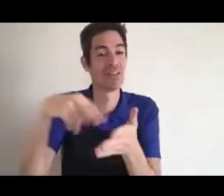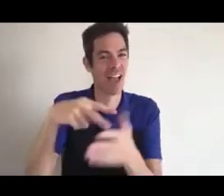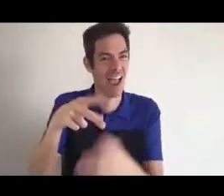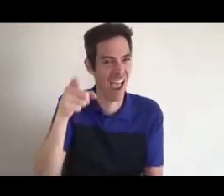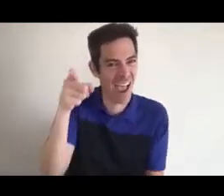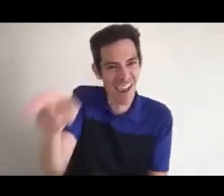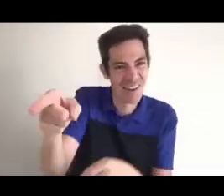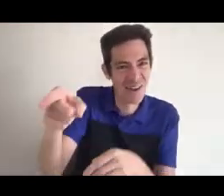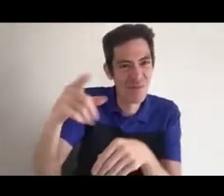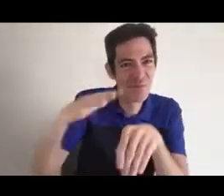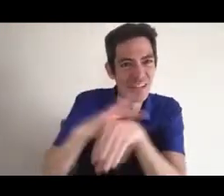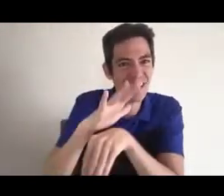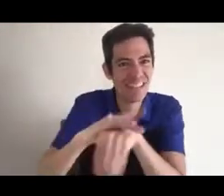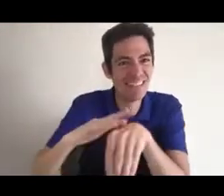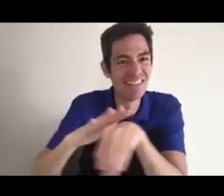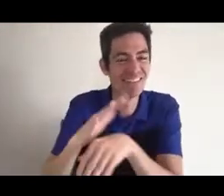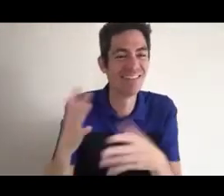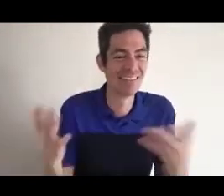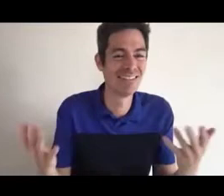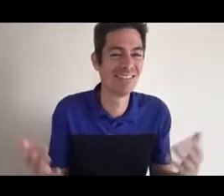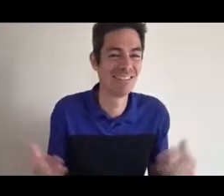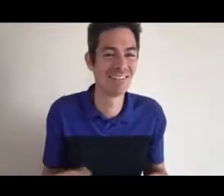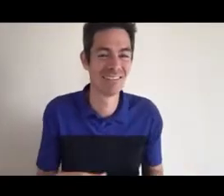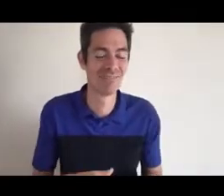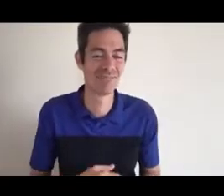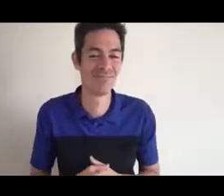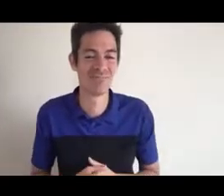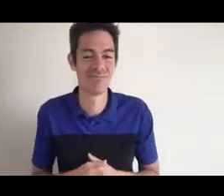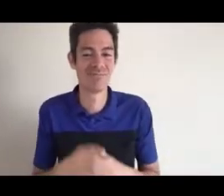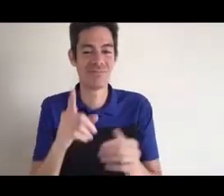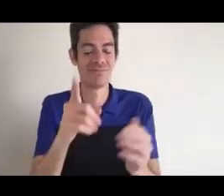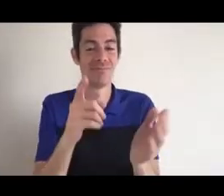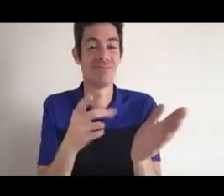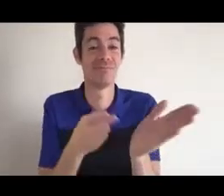beach. Dance pointing at the beach.